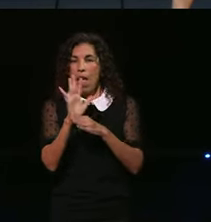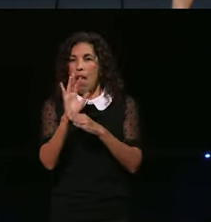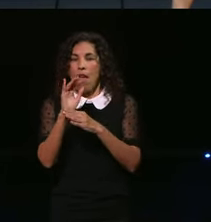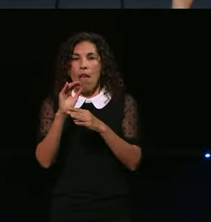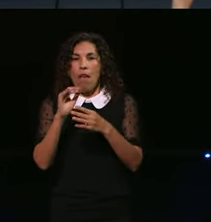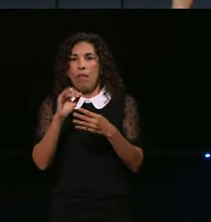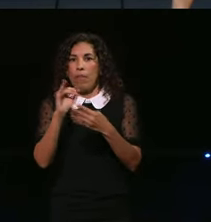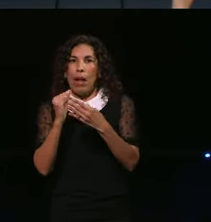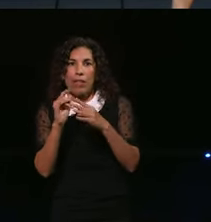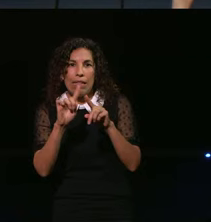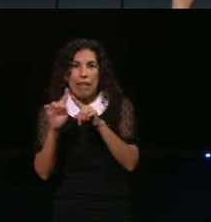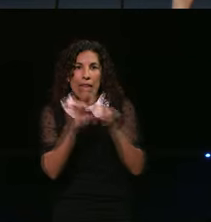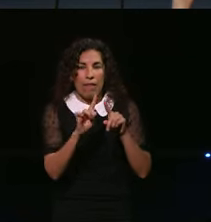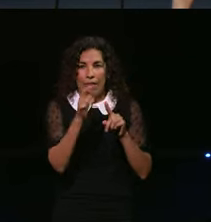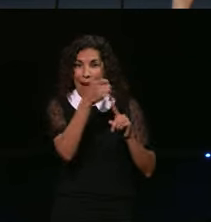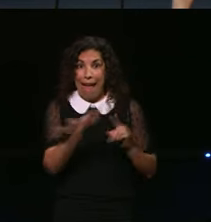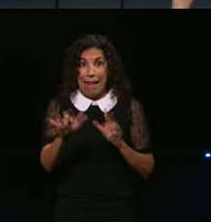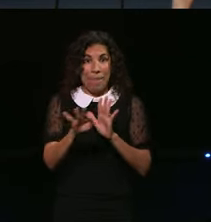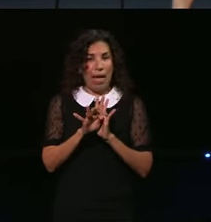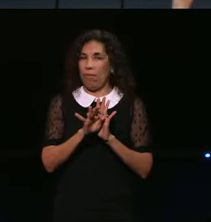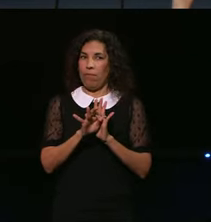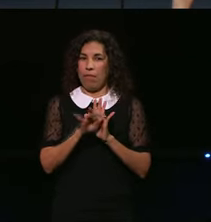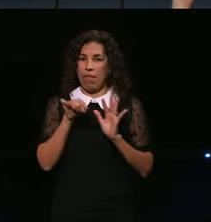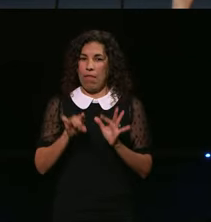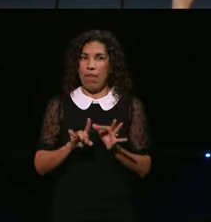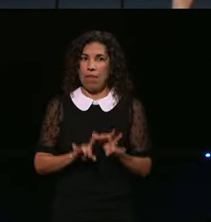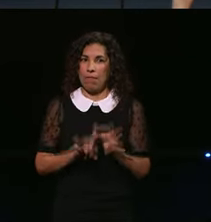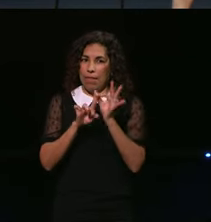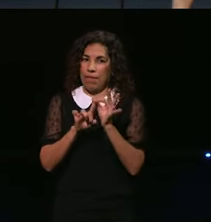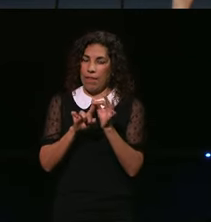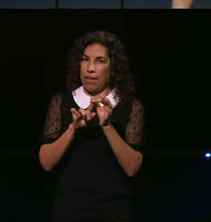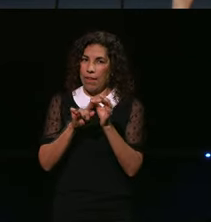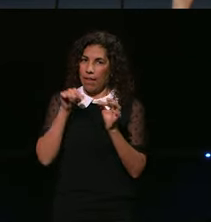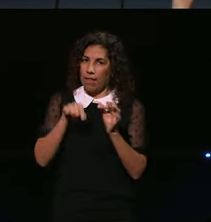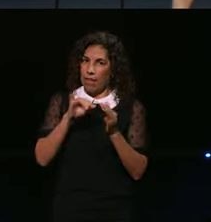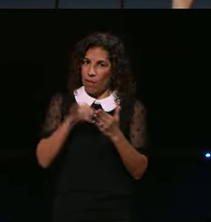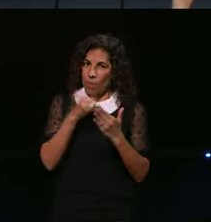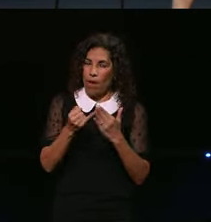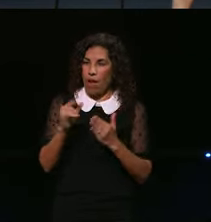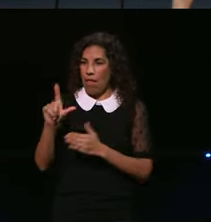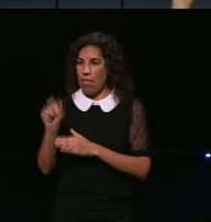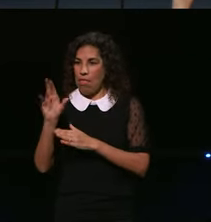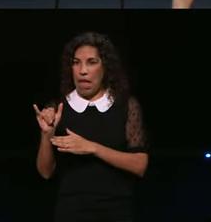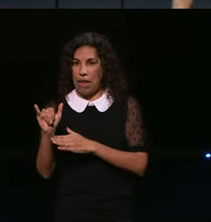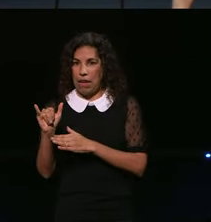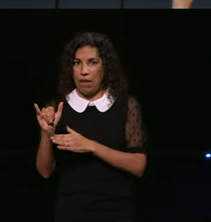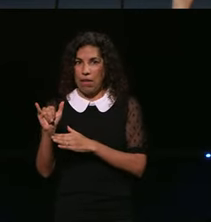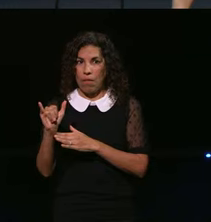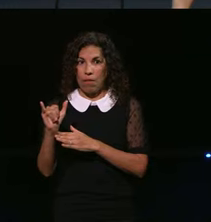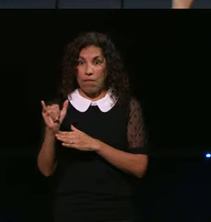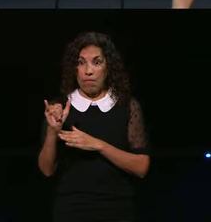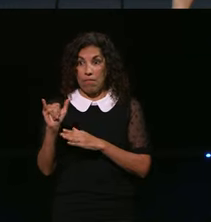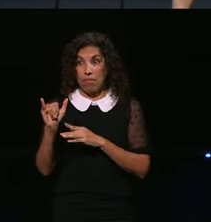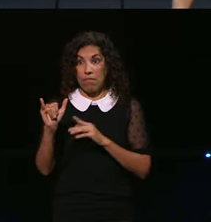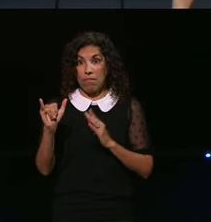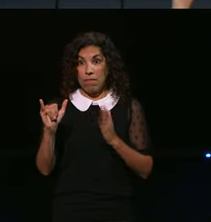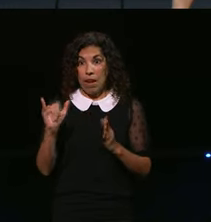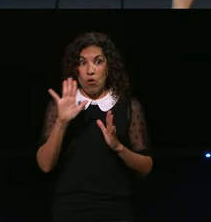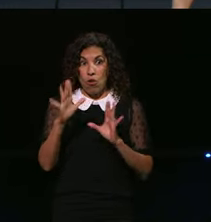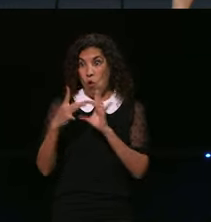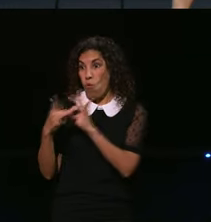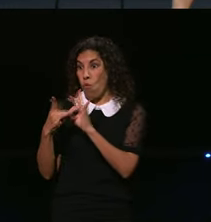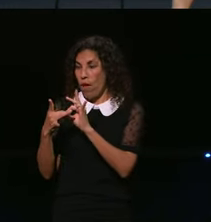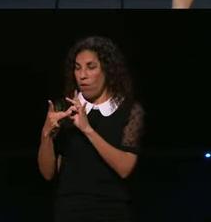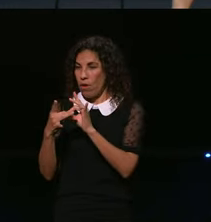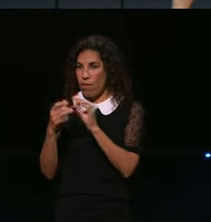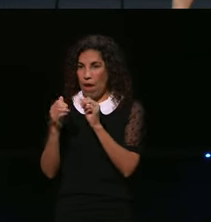you take on, but this particular project, Lenny, and your relationship